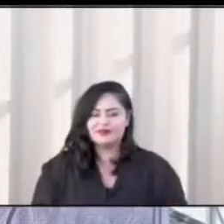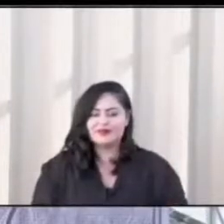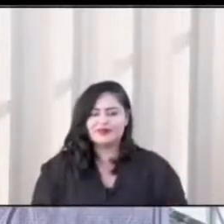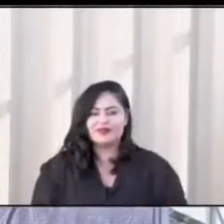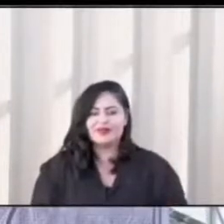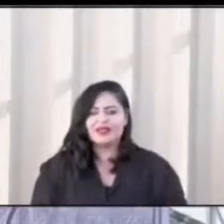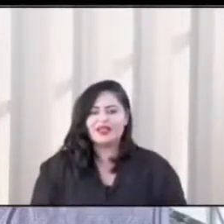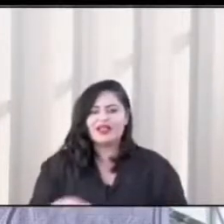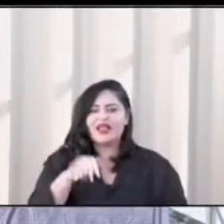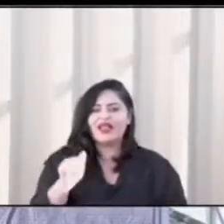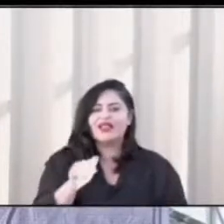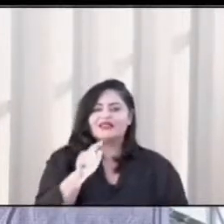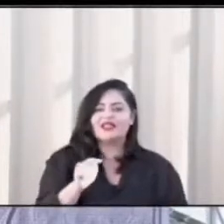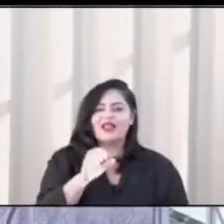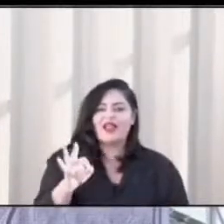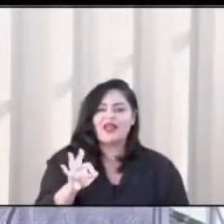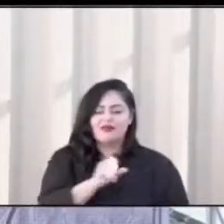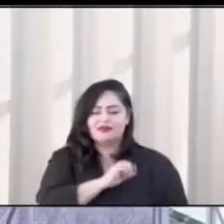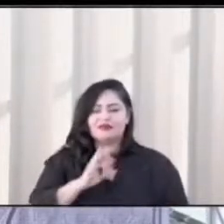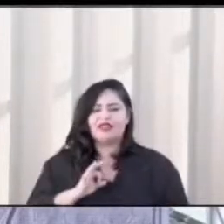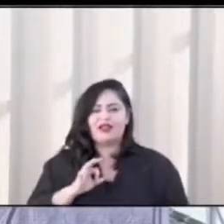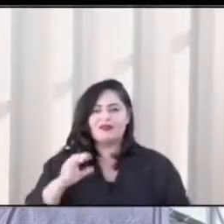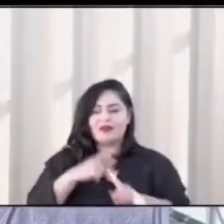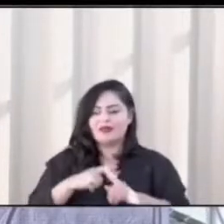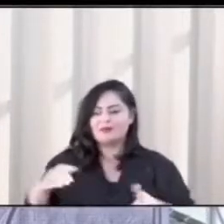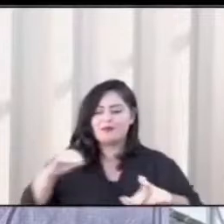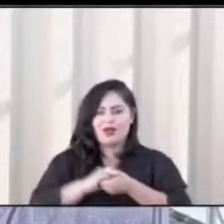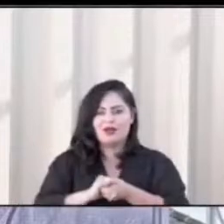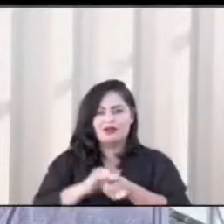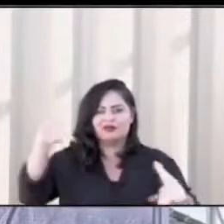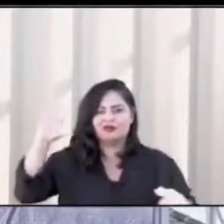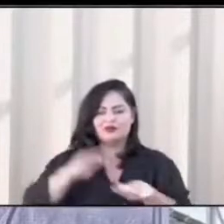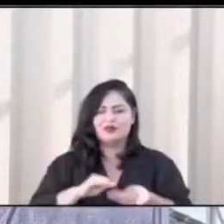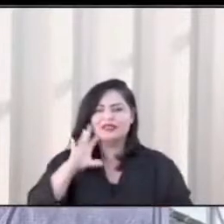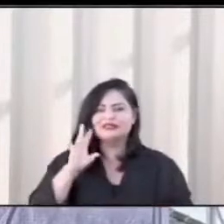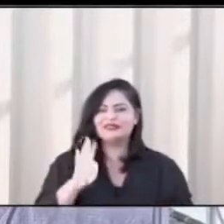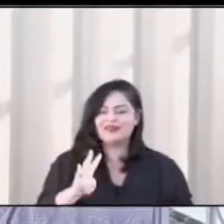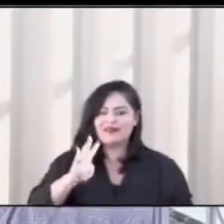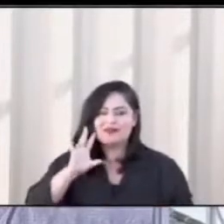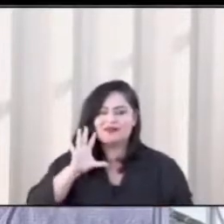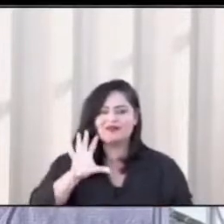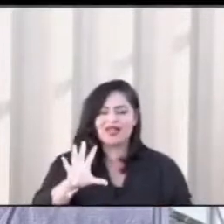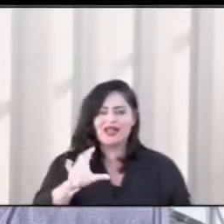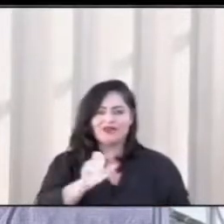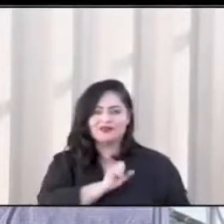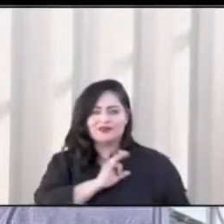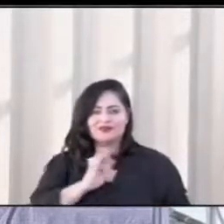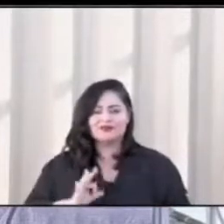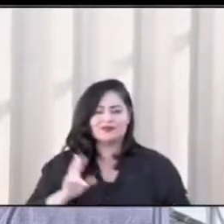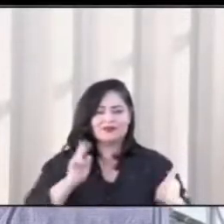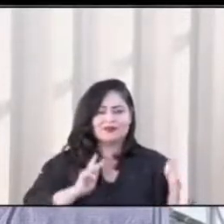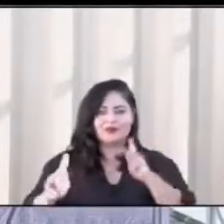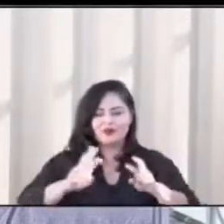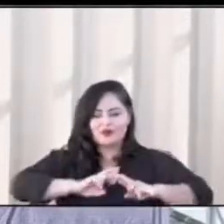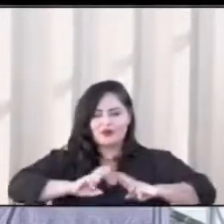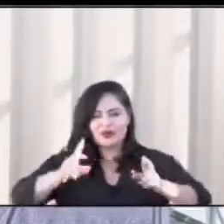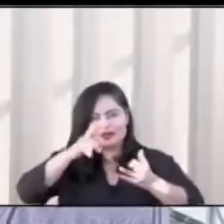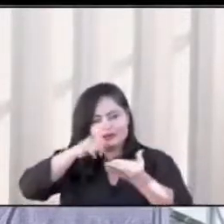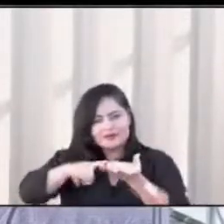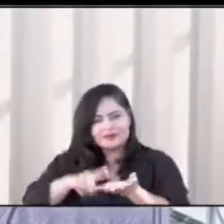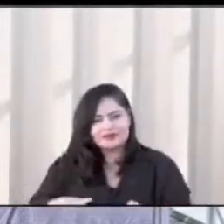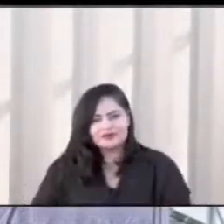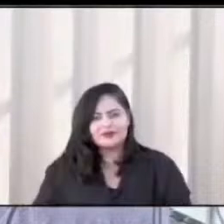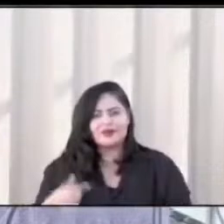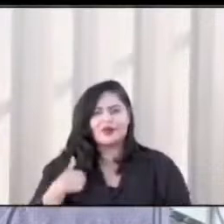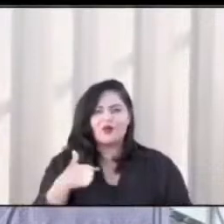Within ATF personnel and our partners, together there are about 75 dedicated personnel. The NRT started